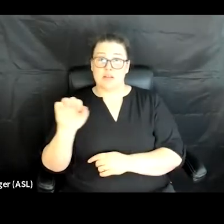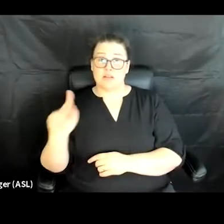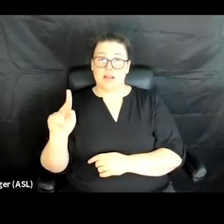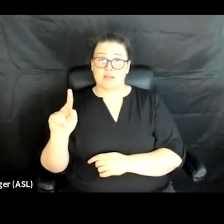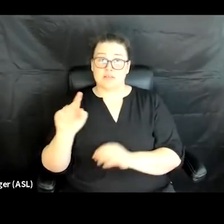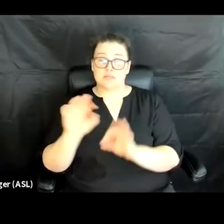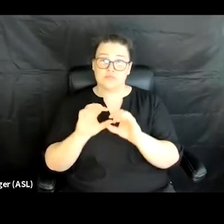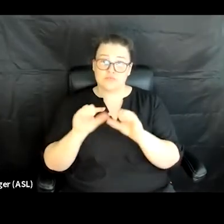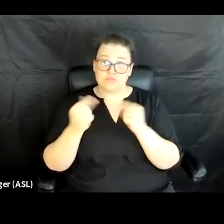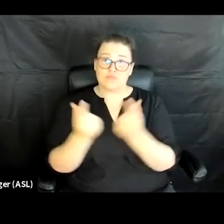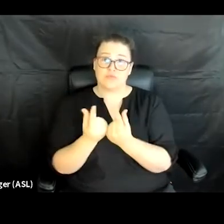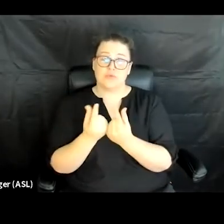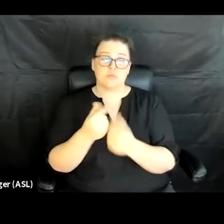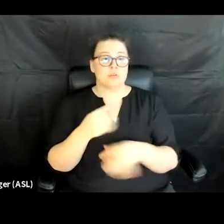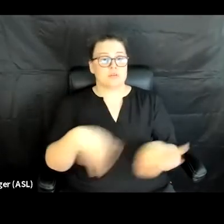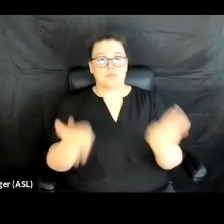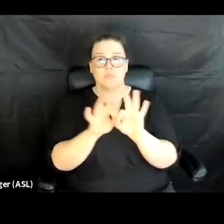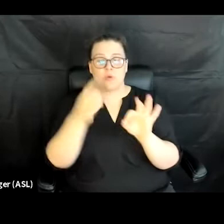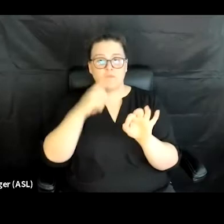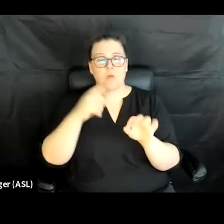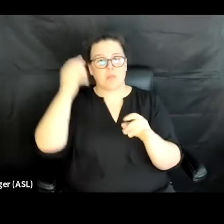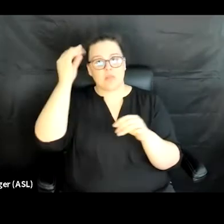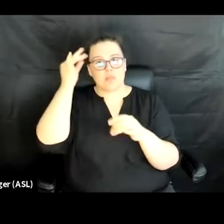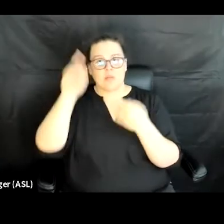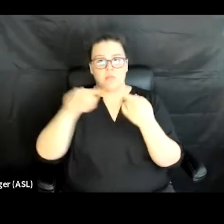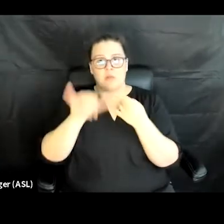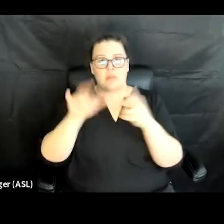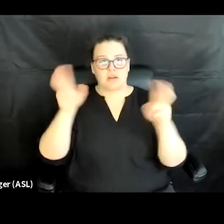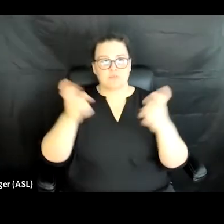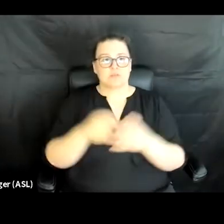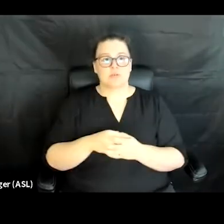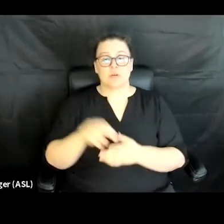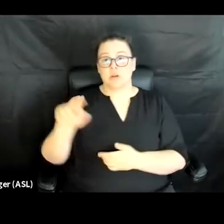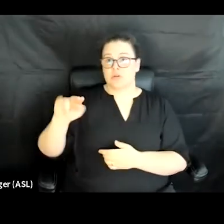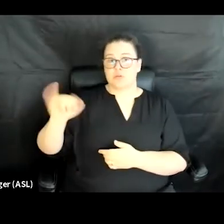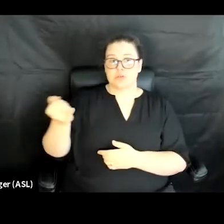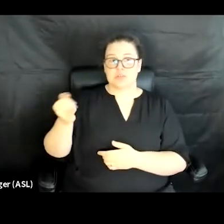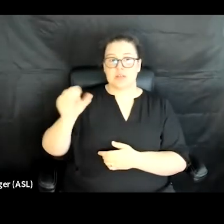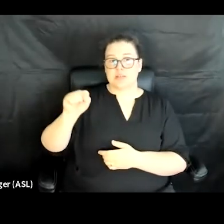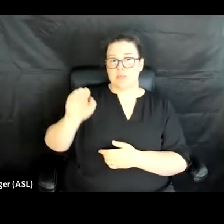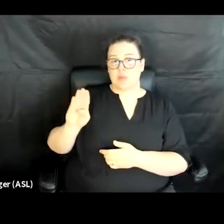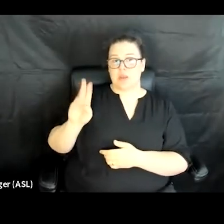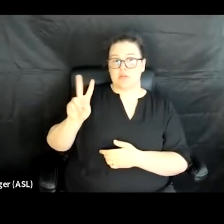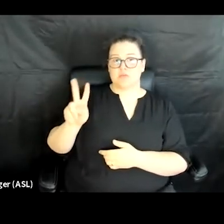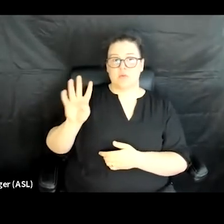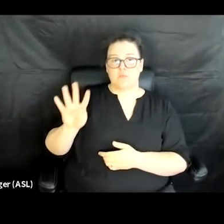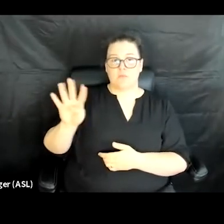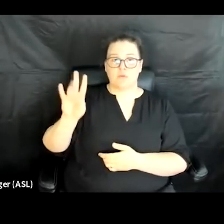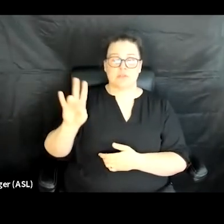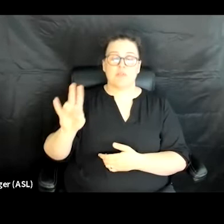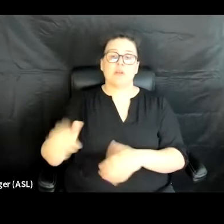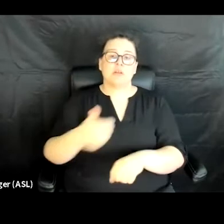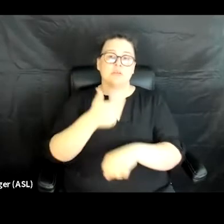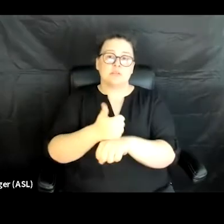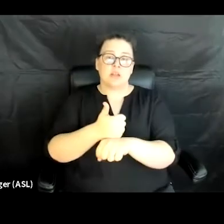of these issues and necessary supports. In New Jersey, Senate Bill 2447 proposed establishing a helpline for first